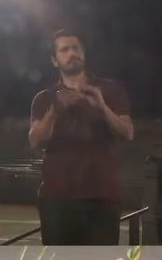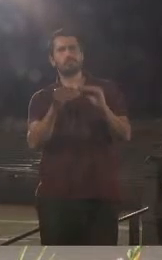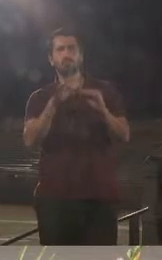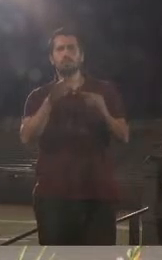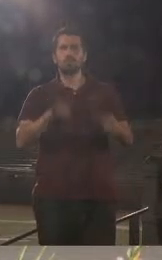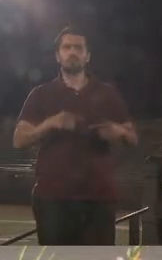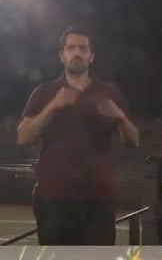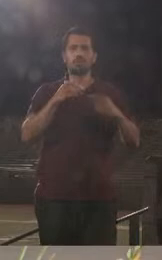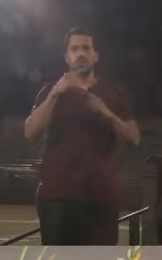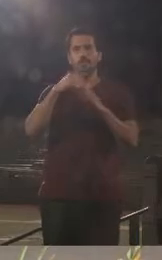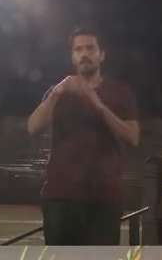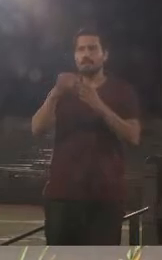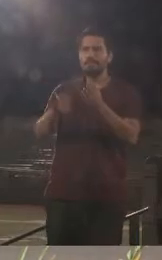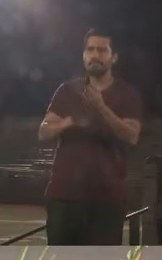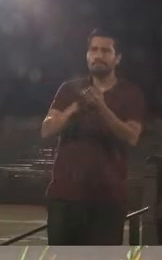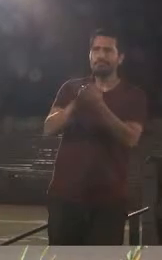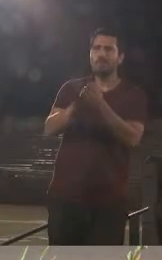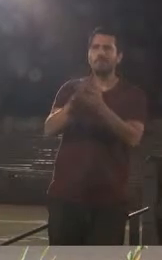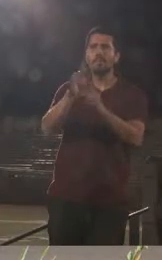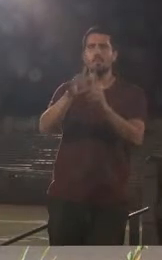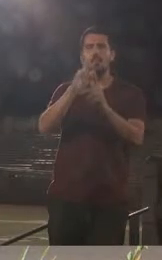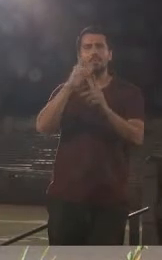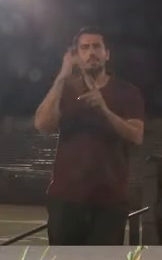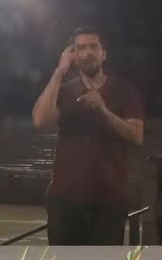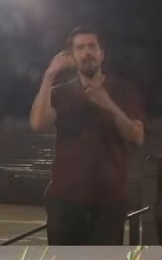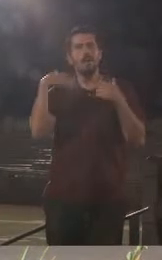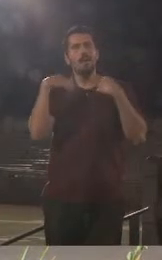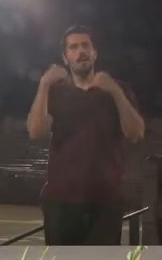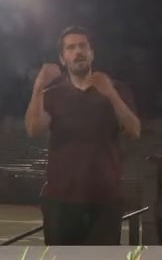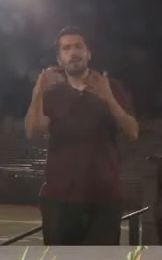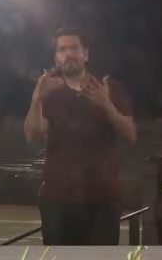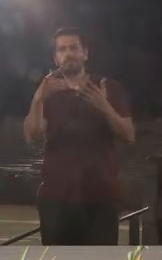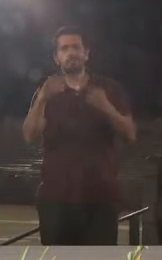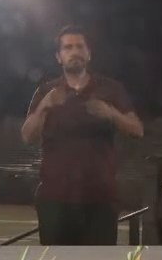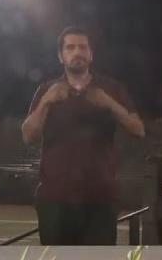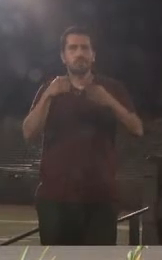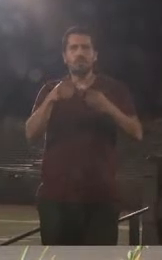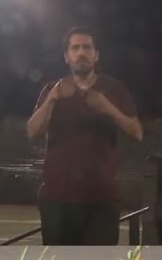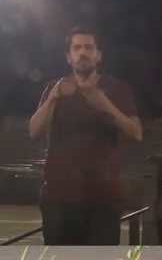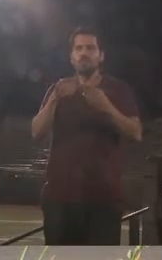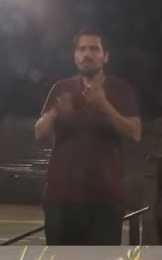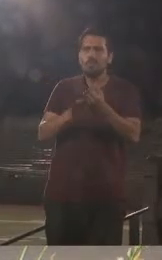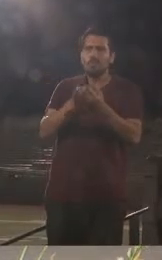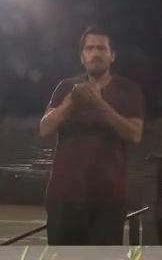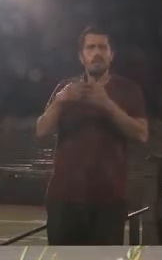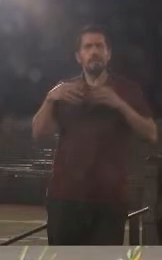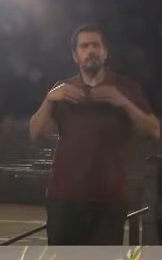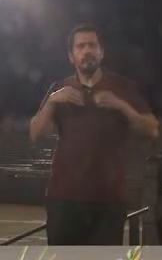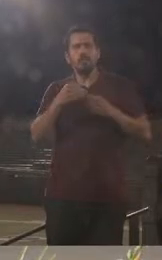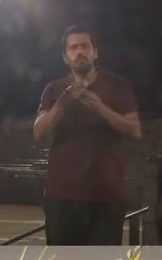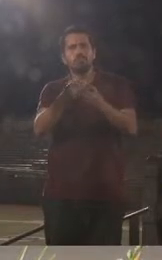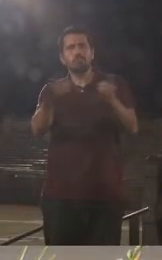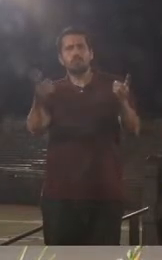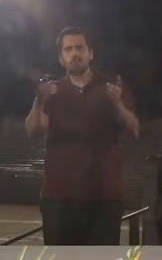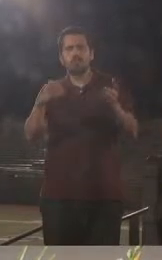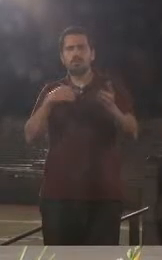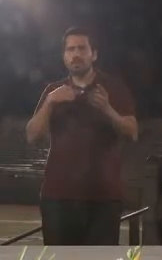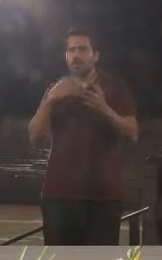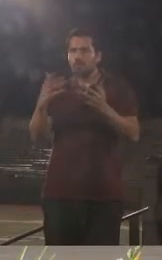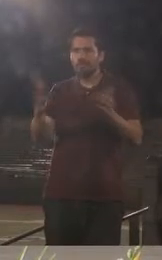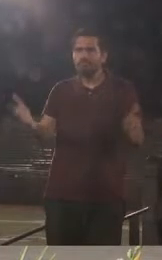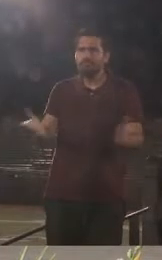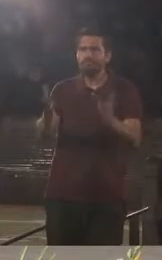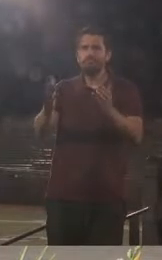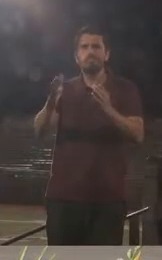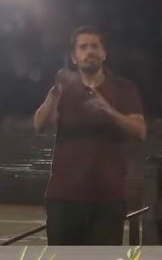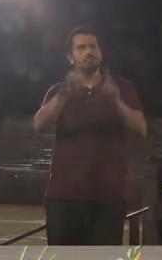mental health. Spread awareness, promote acceptance, and by sharing our stories, we inspire others to do the same,